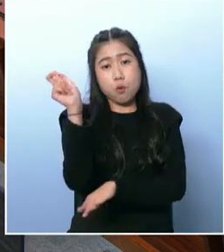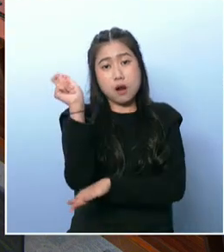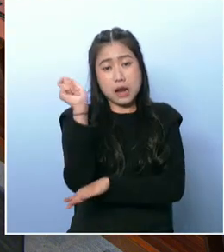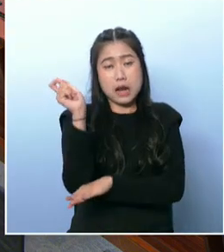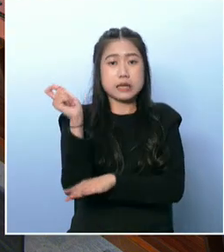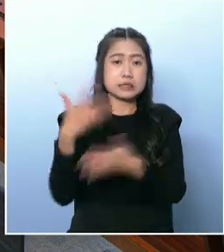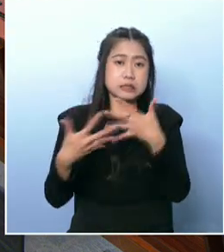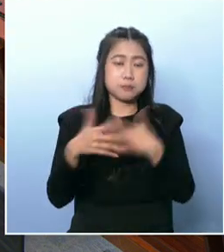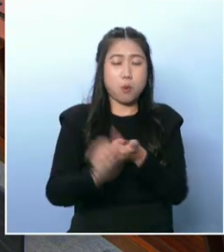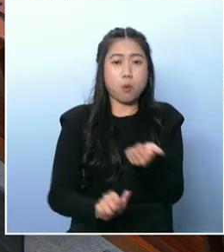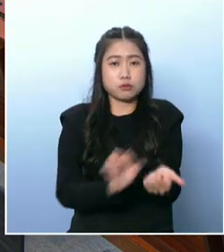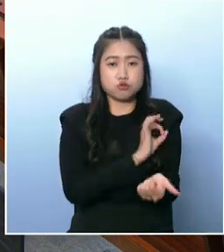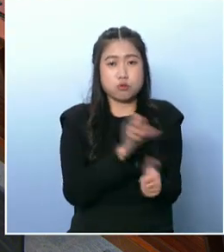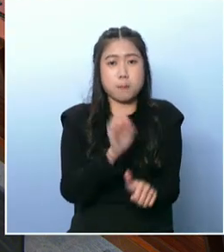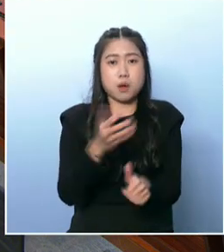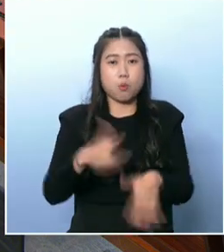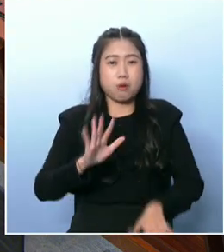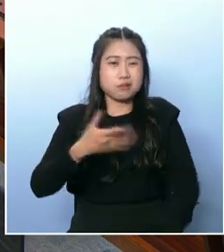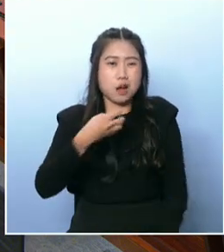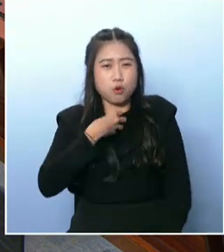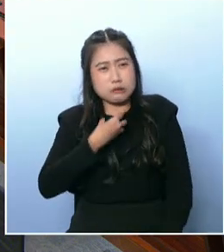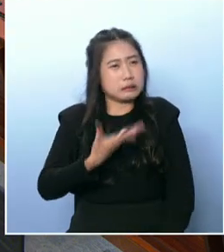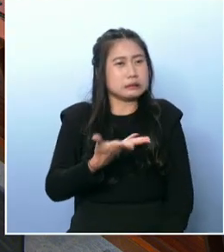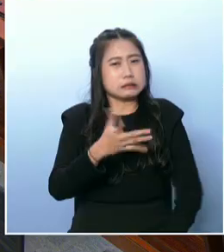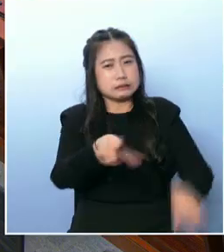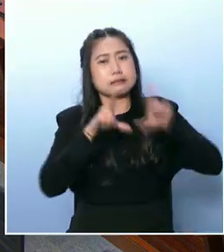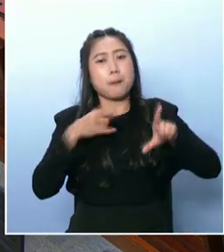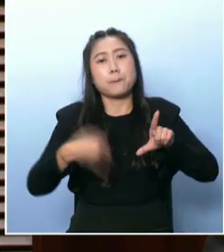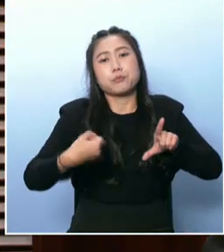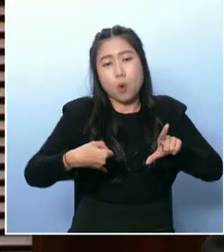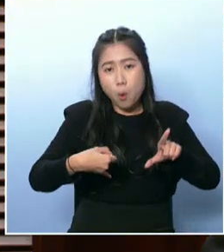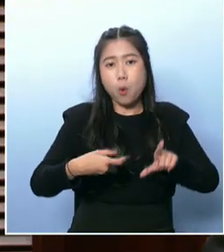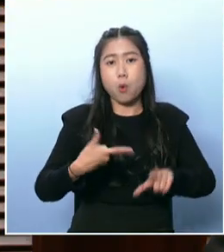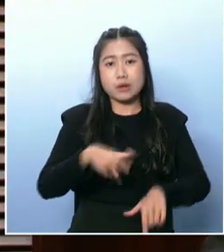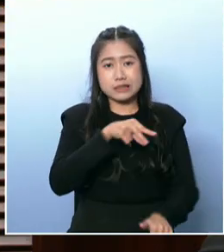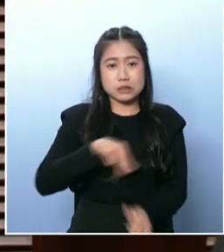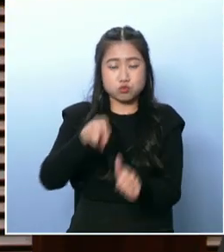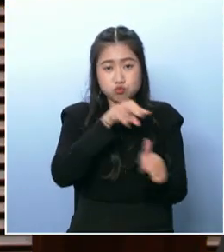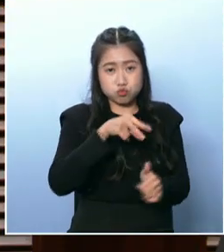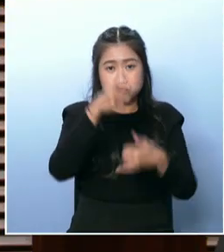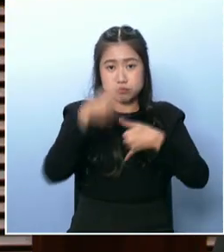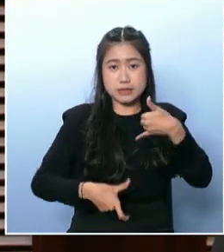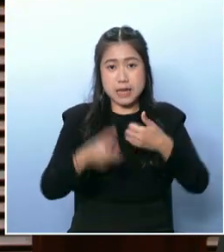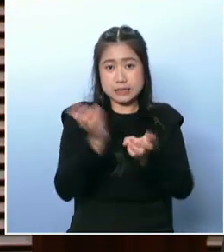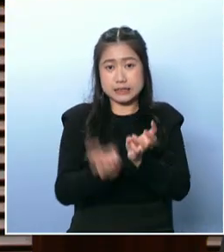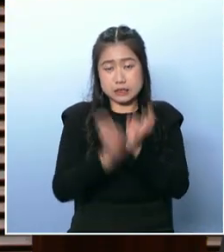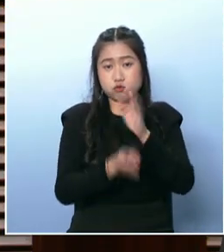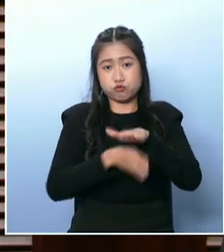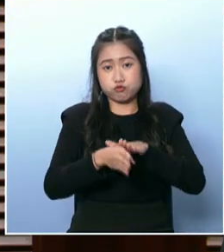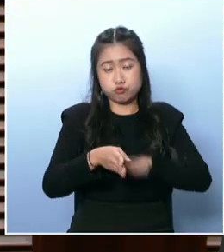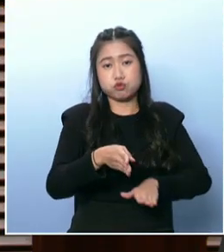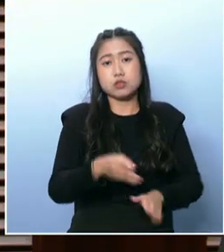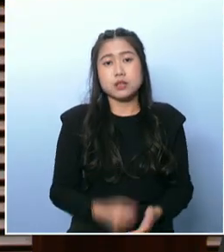Thank you, Chair. I have raised this question in the Welfare Services panel, but I would like to follow up here. On the data